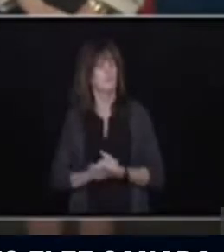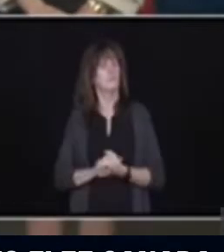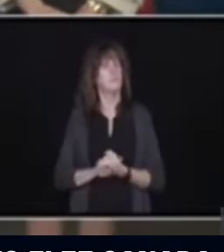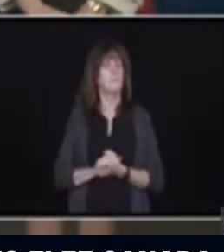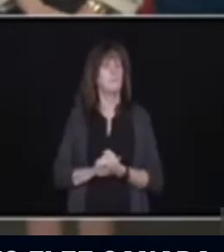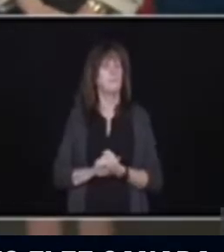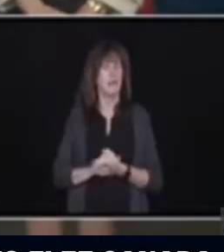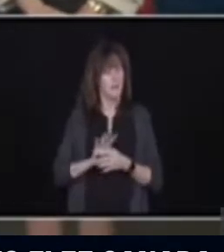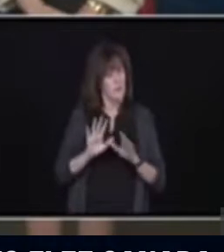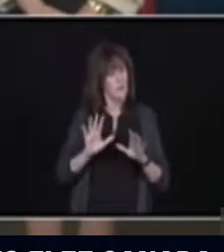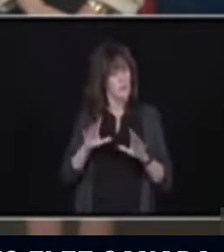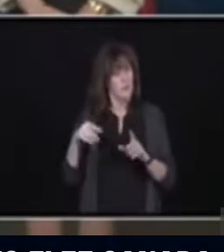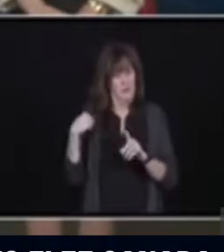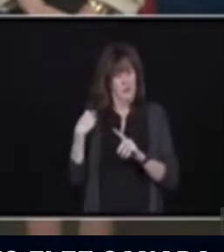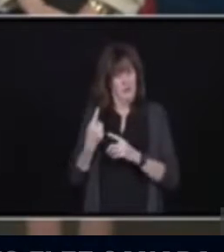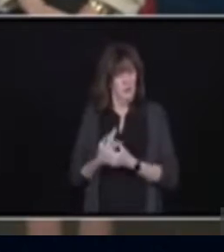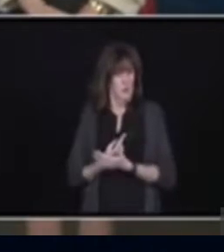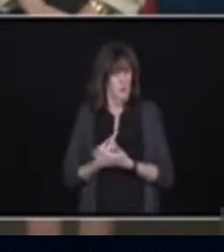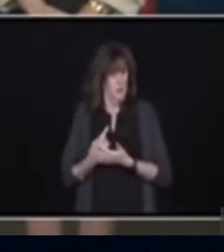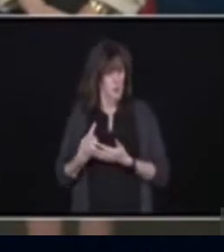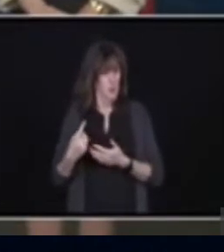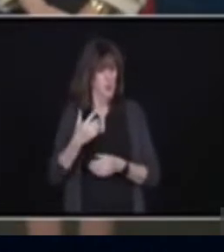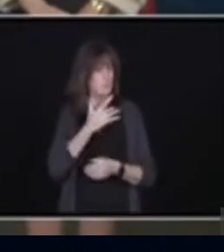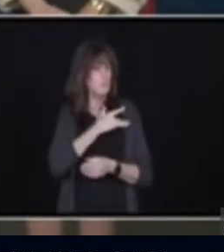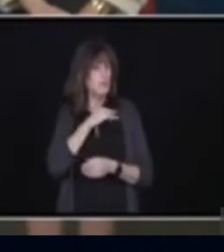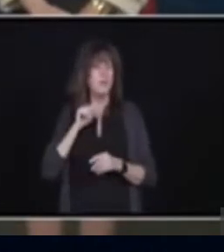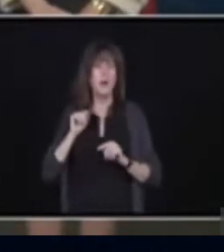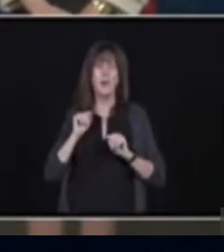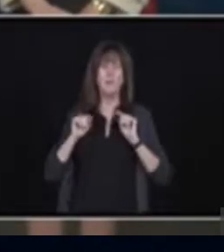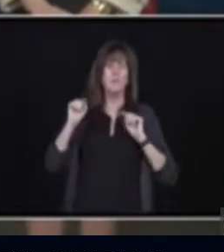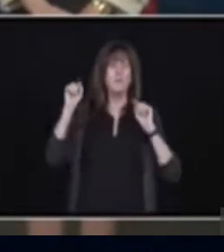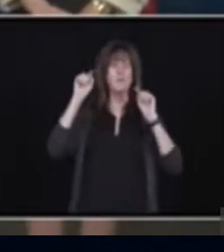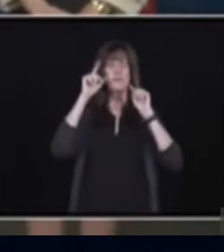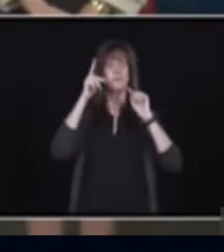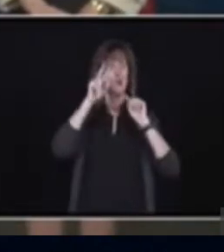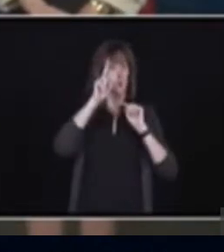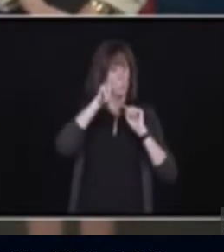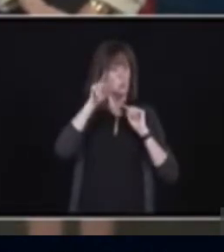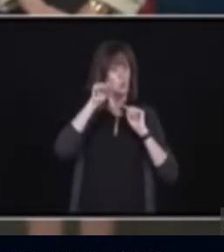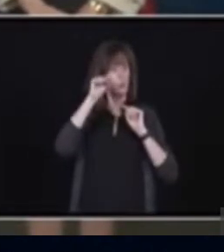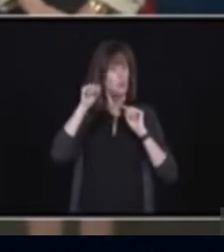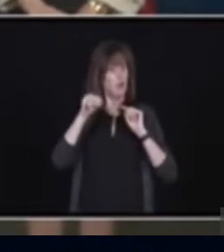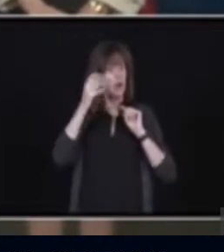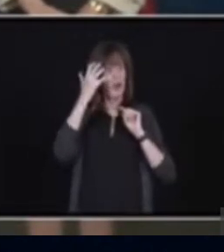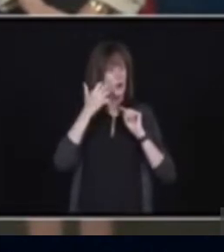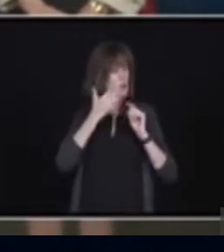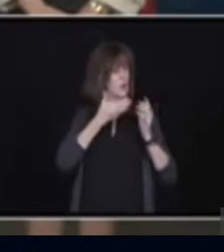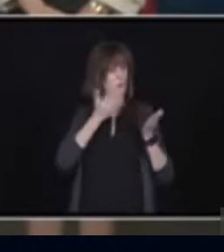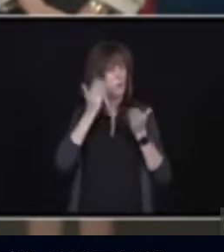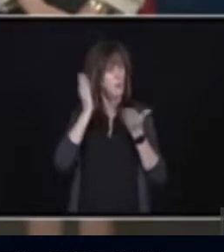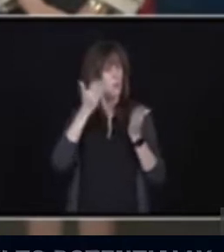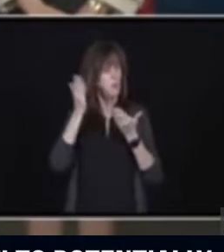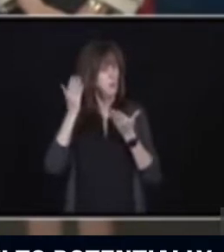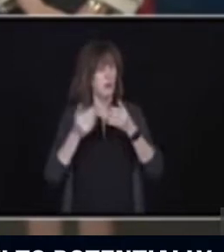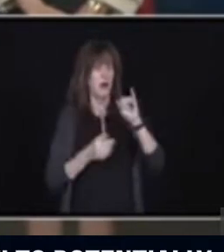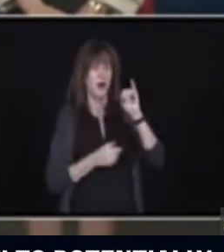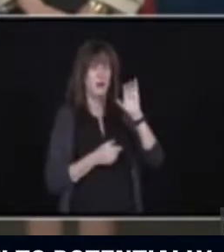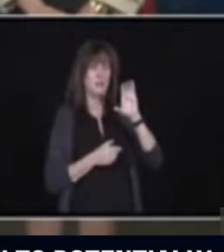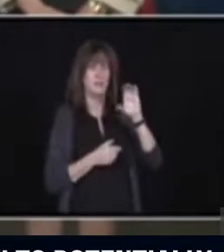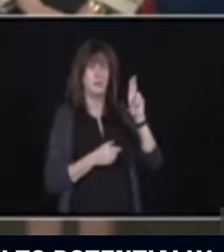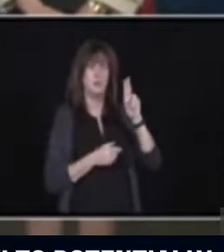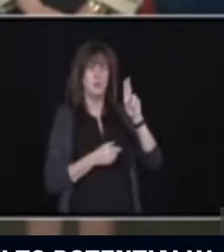week, hospitalizations have increased by 22%. Intensive care unit admissions grew by